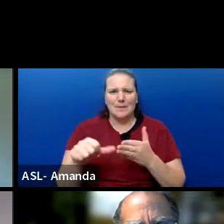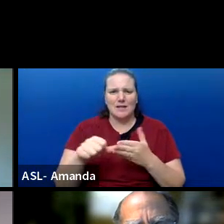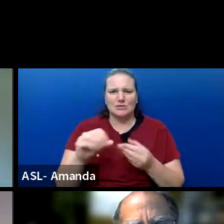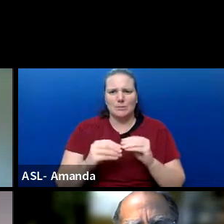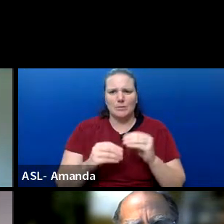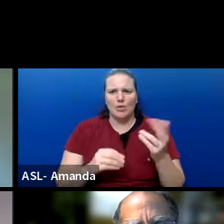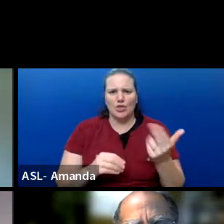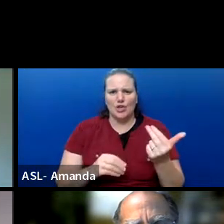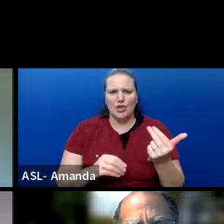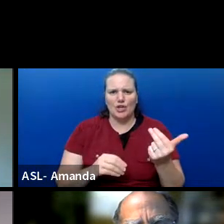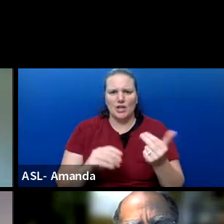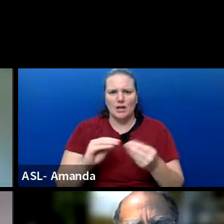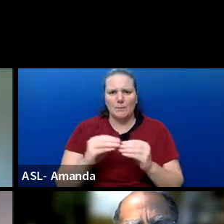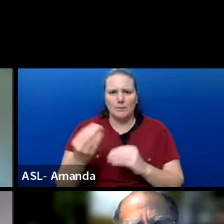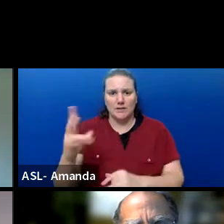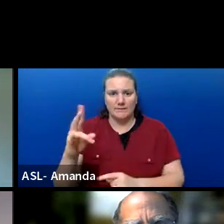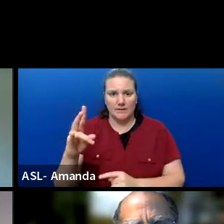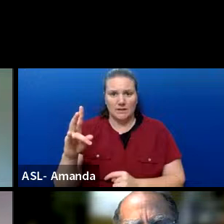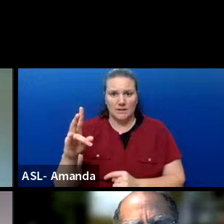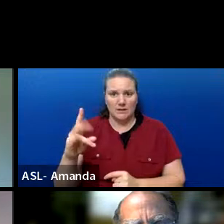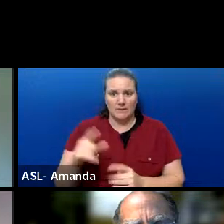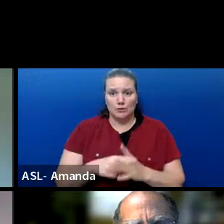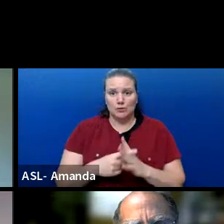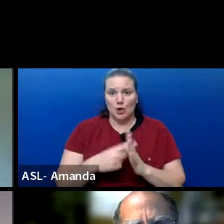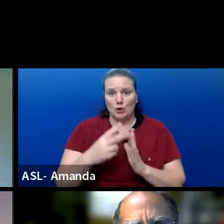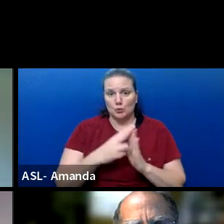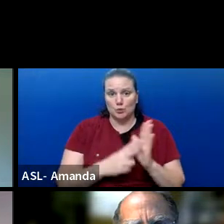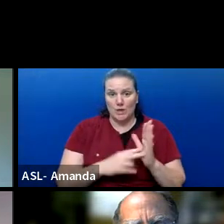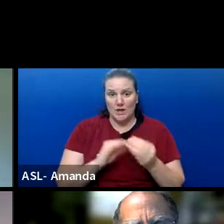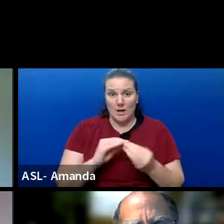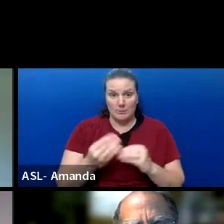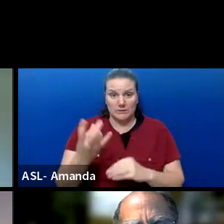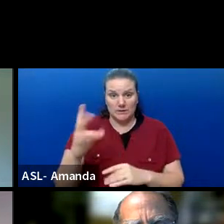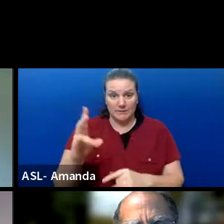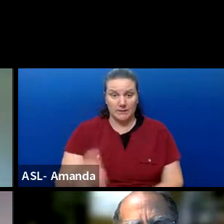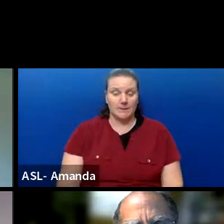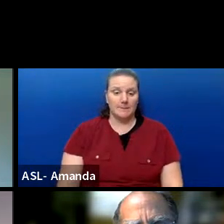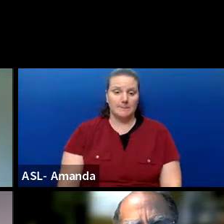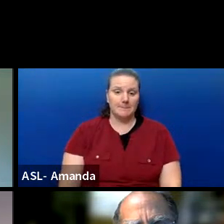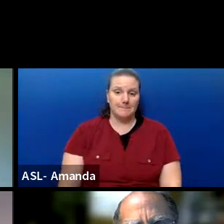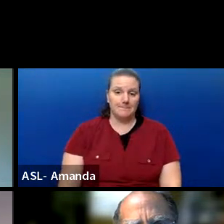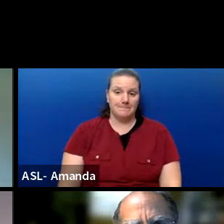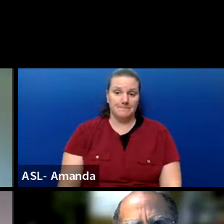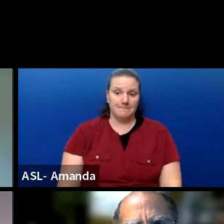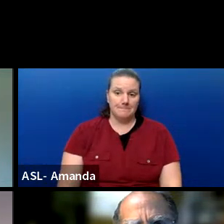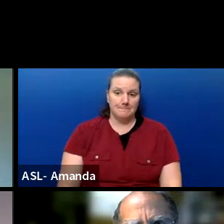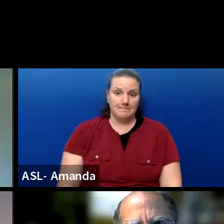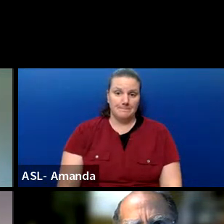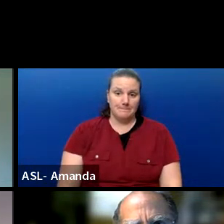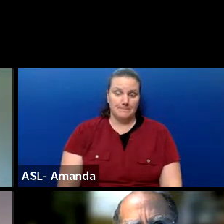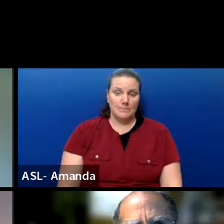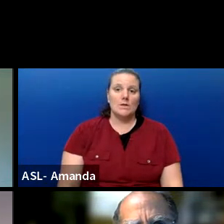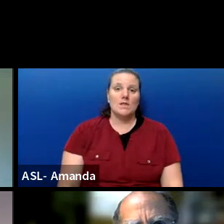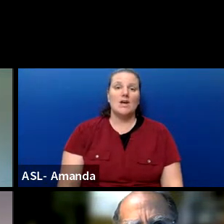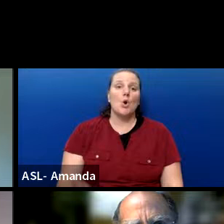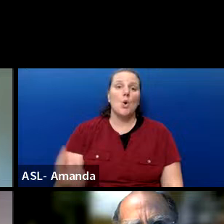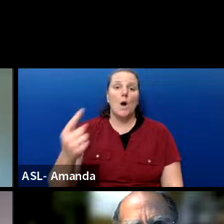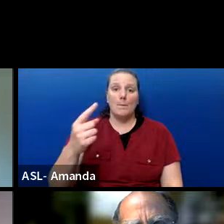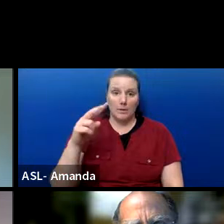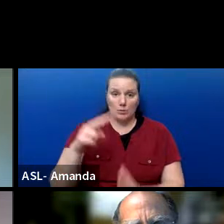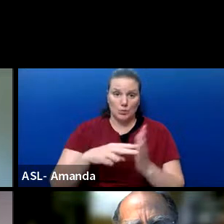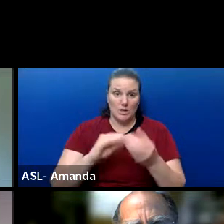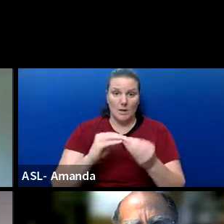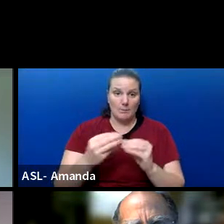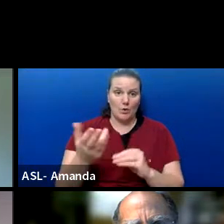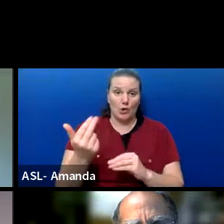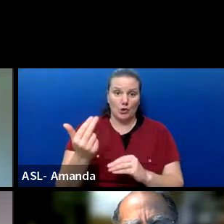number 17. And if you would start by reading number 17 and then go back up and read number 13. I wonder if